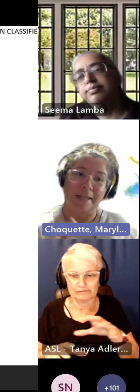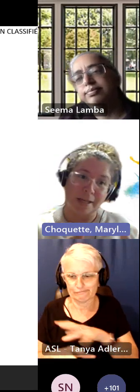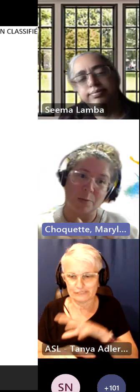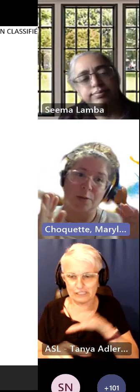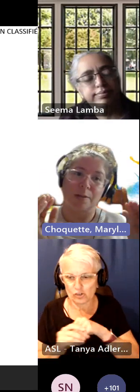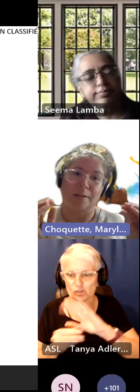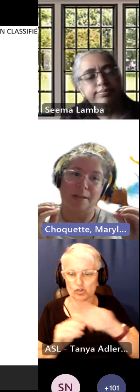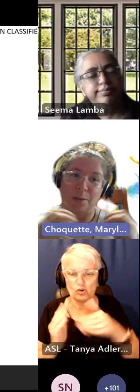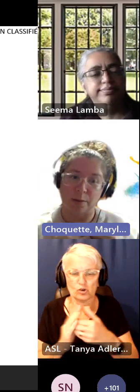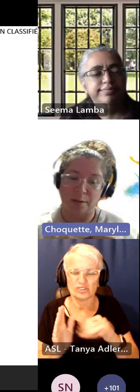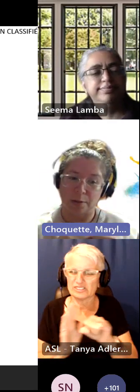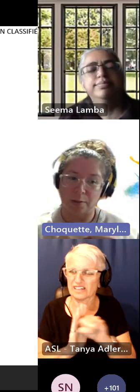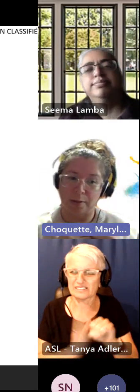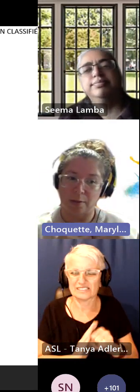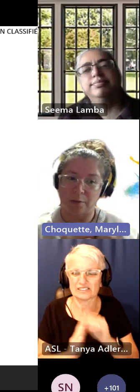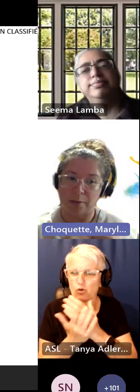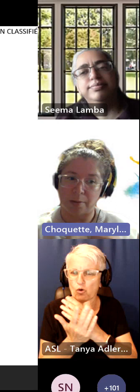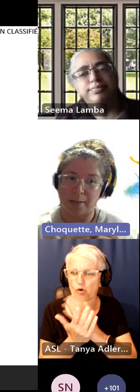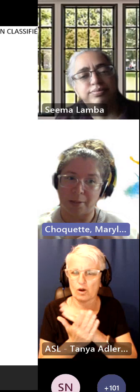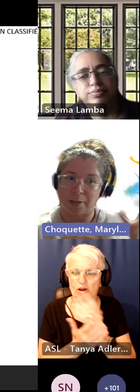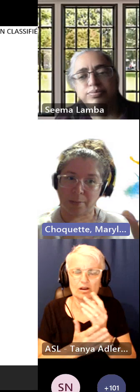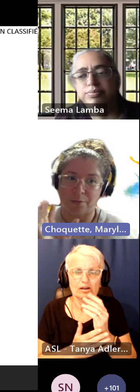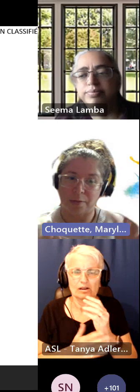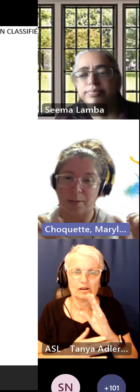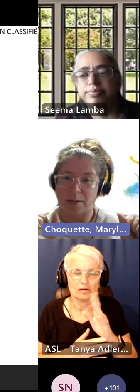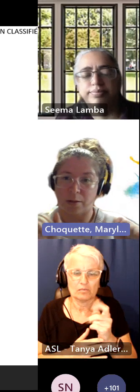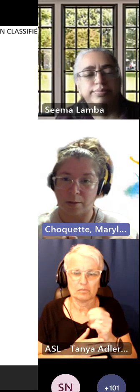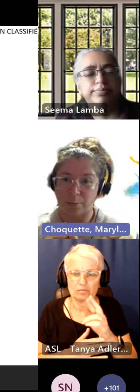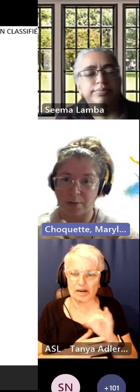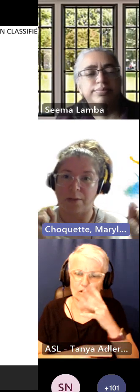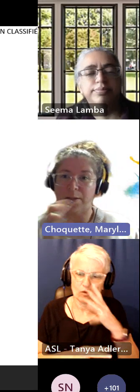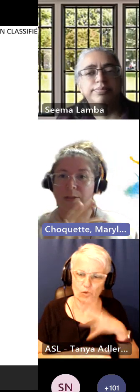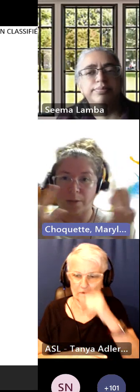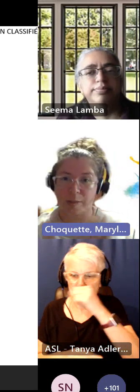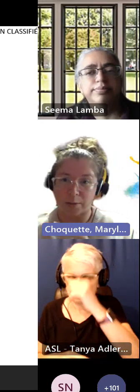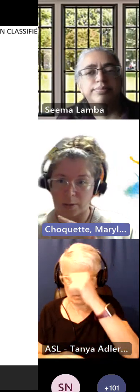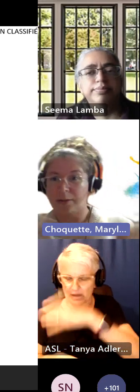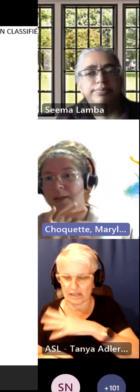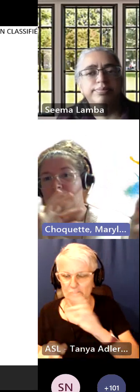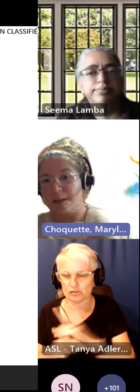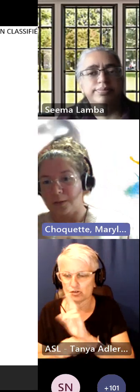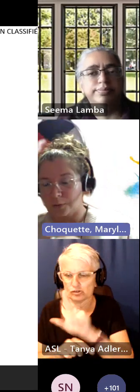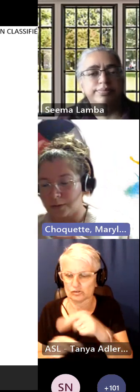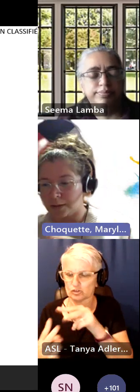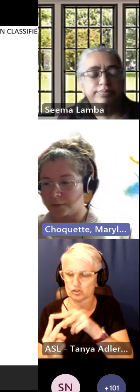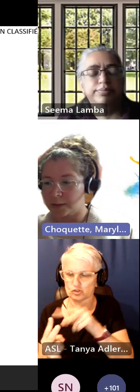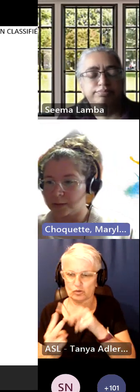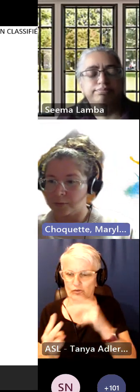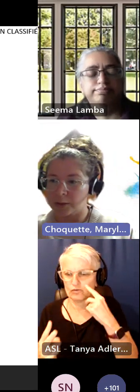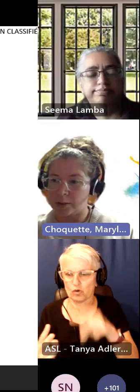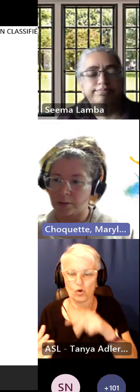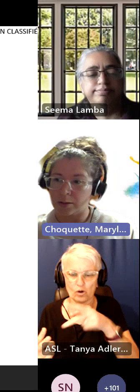not yet captured, and we're still using the very binary male-female on the pay files to extract into